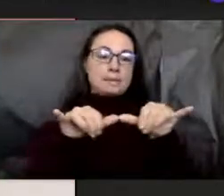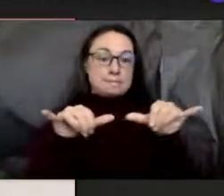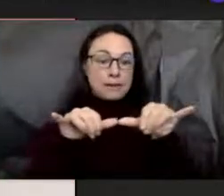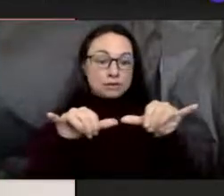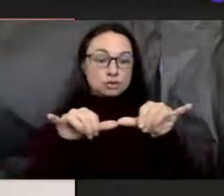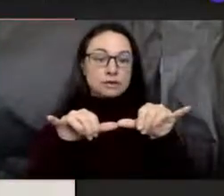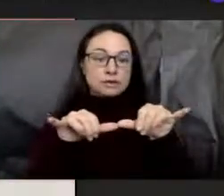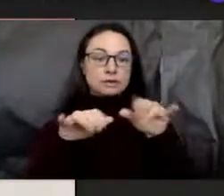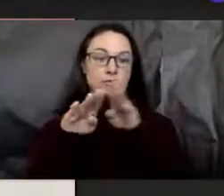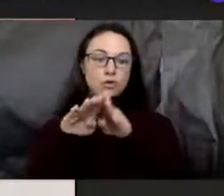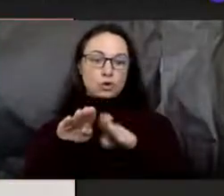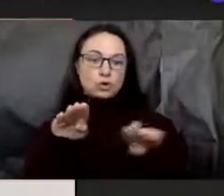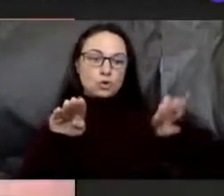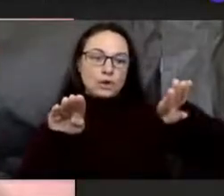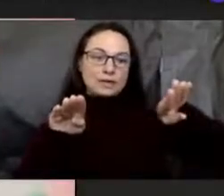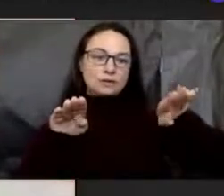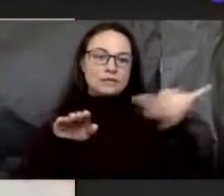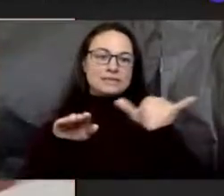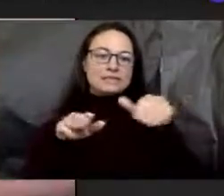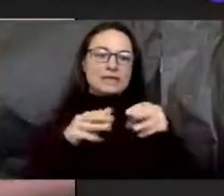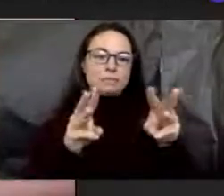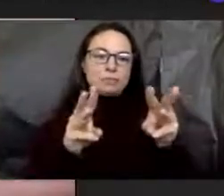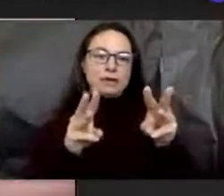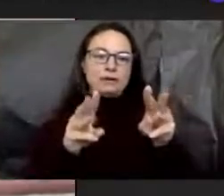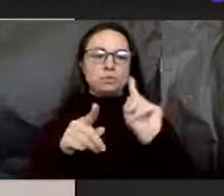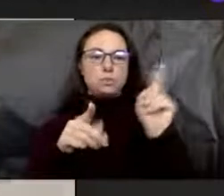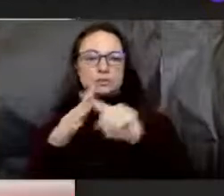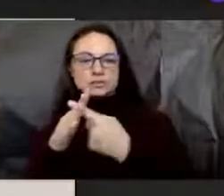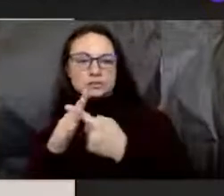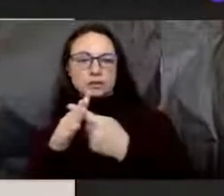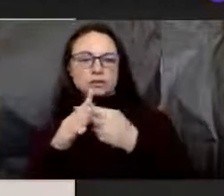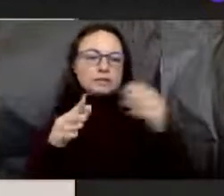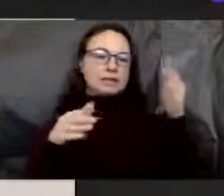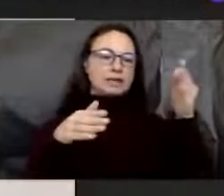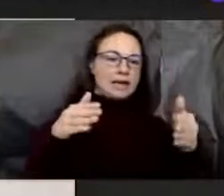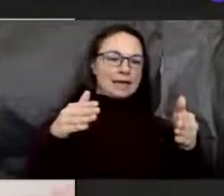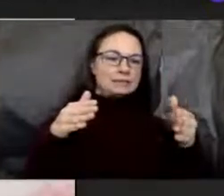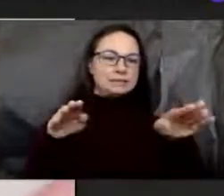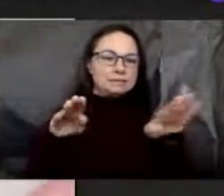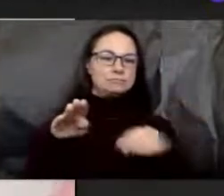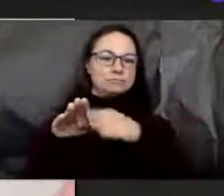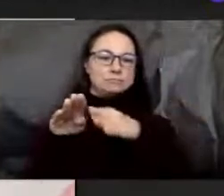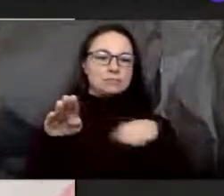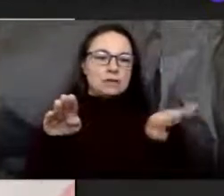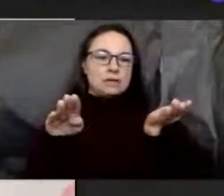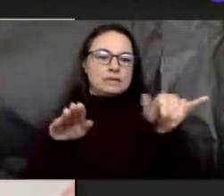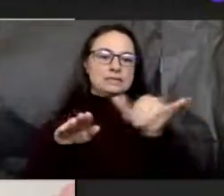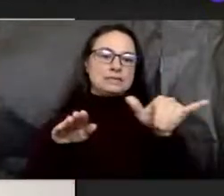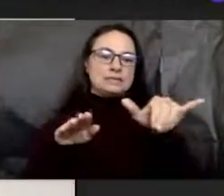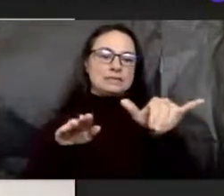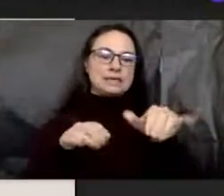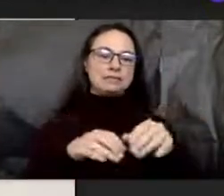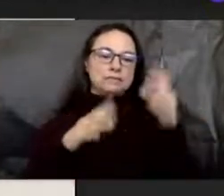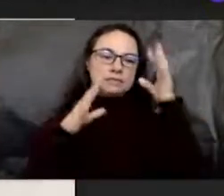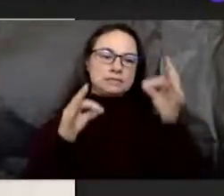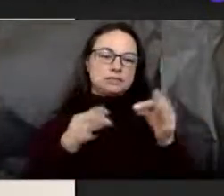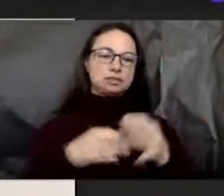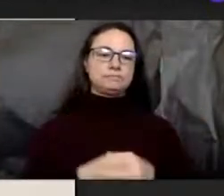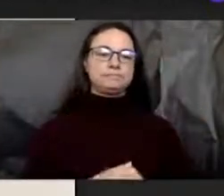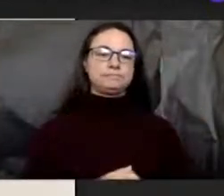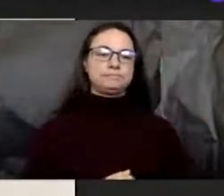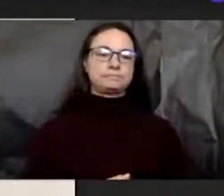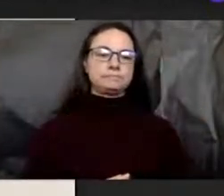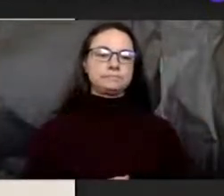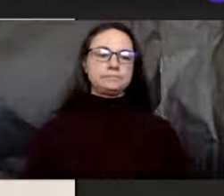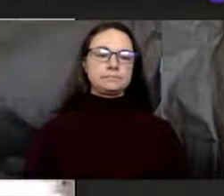measuring the crater the same way. Where you decide the crater starts and ends should be the same. The decision should be made the same